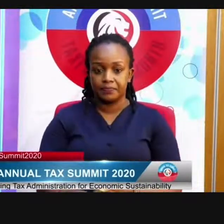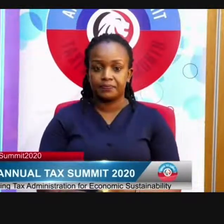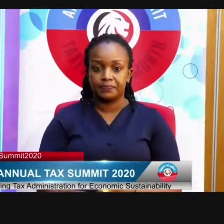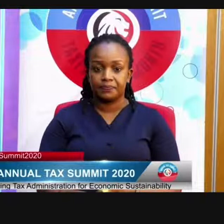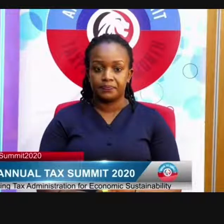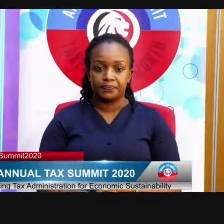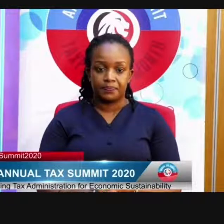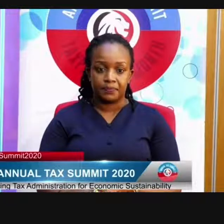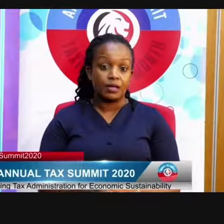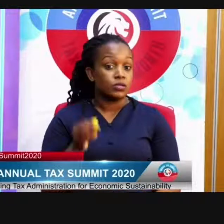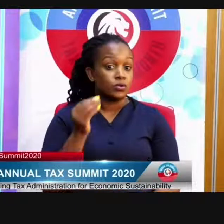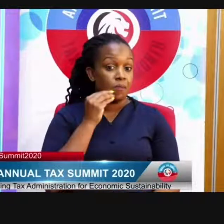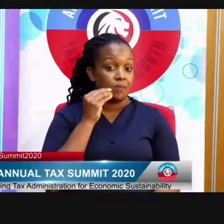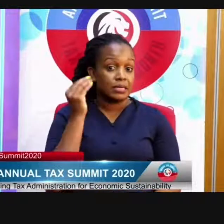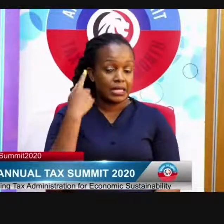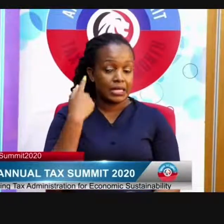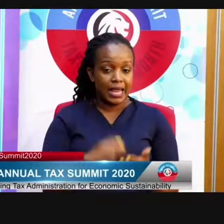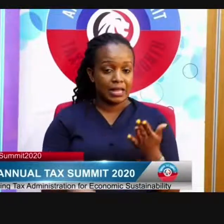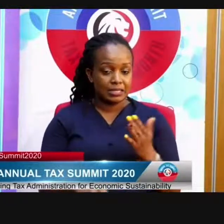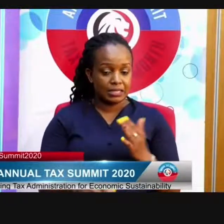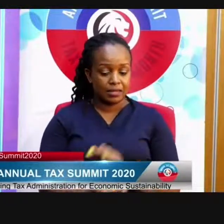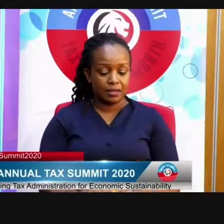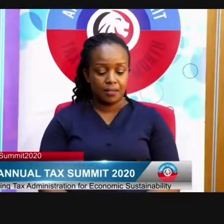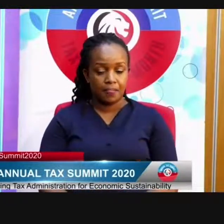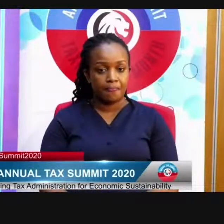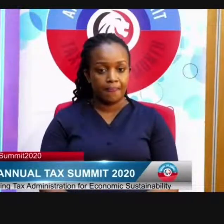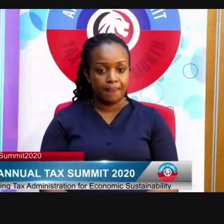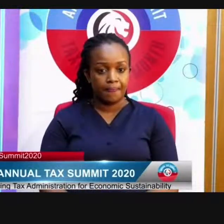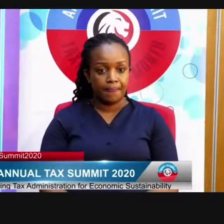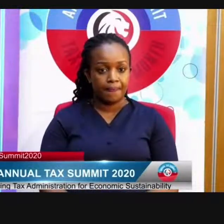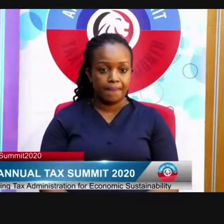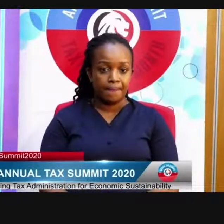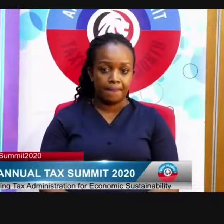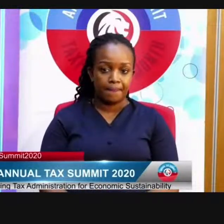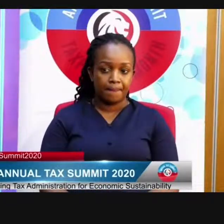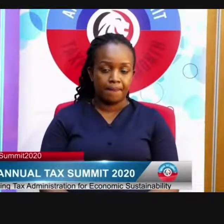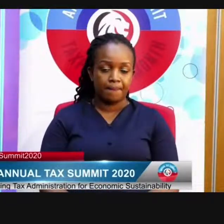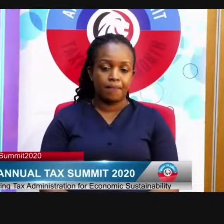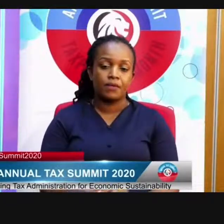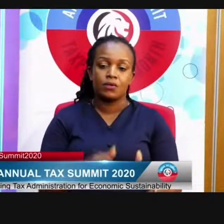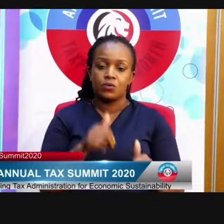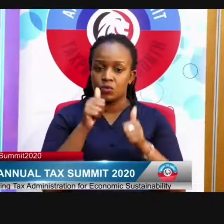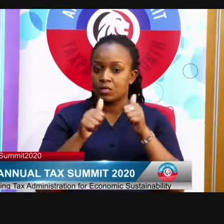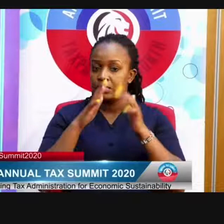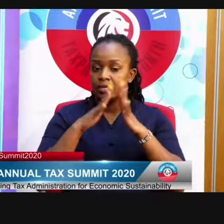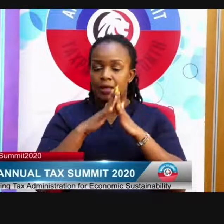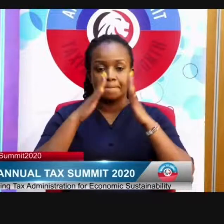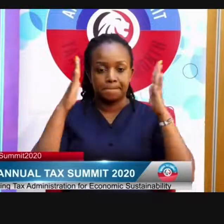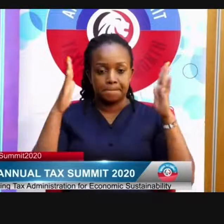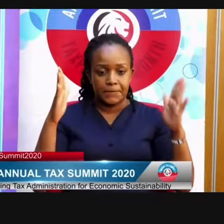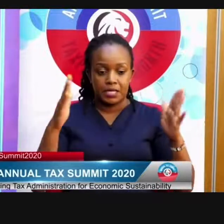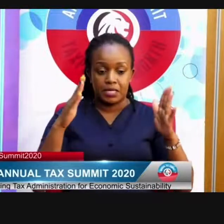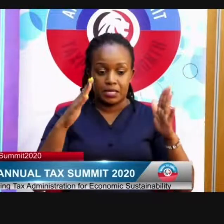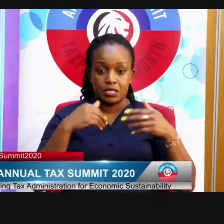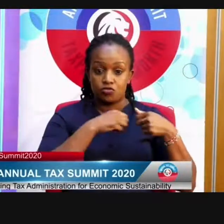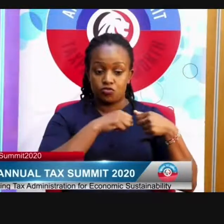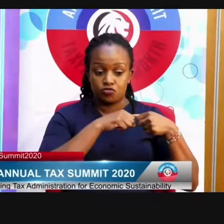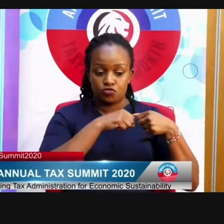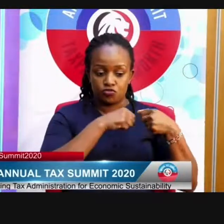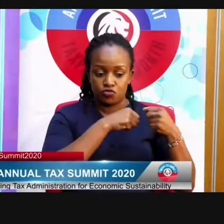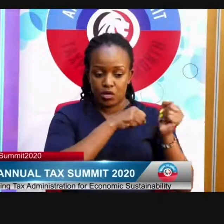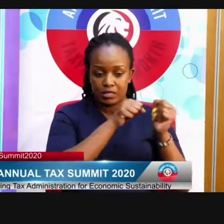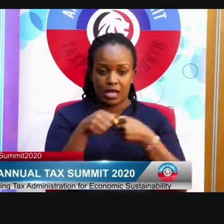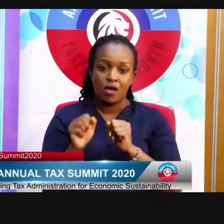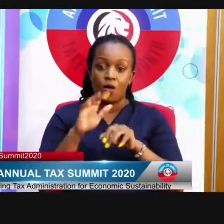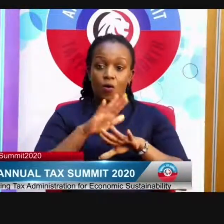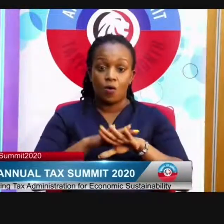which is forming quite a big component of our structure in terms of our revenue,